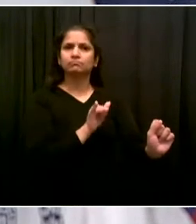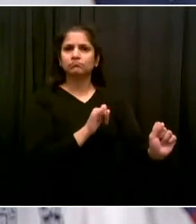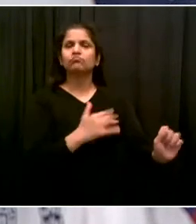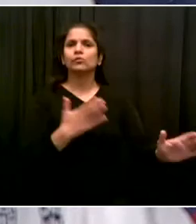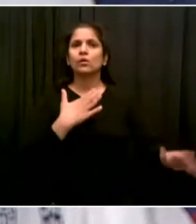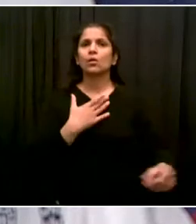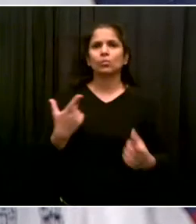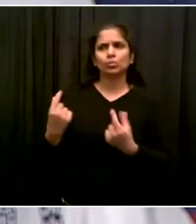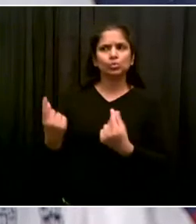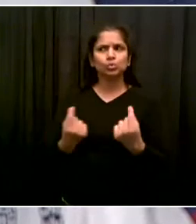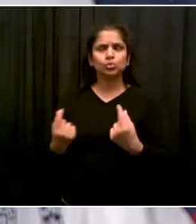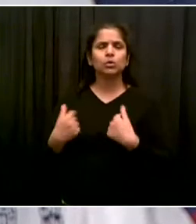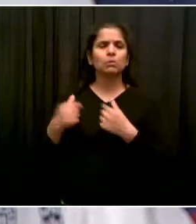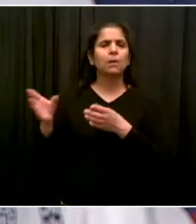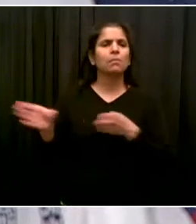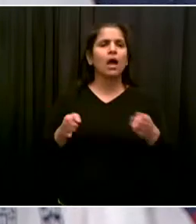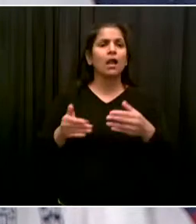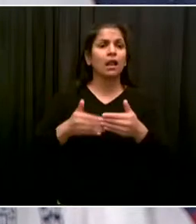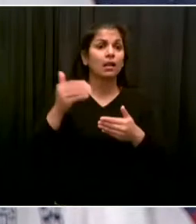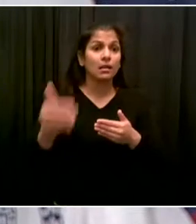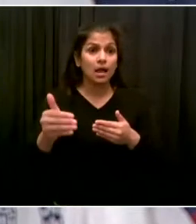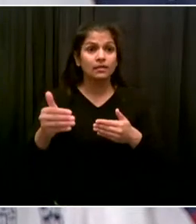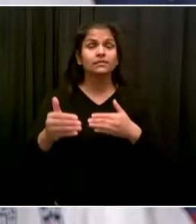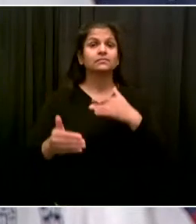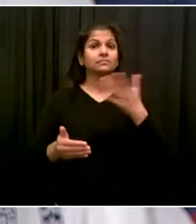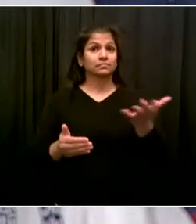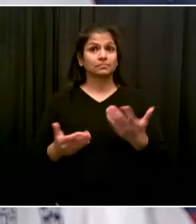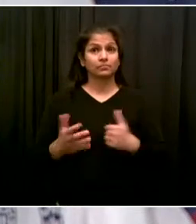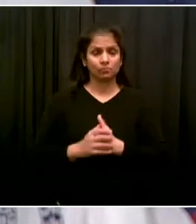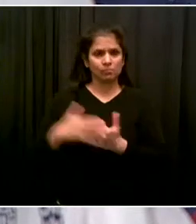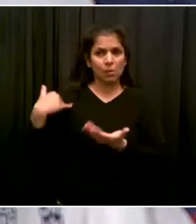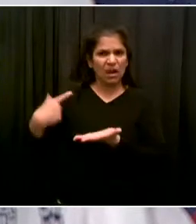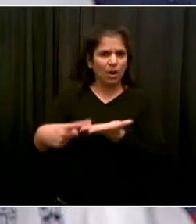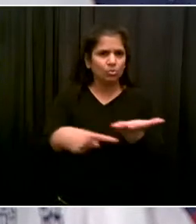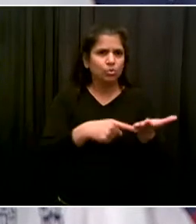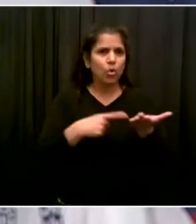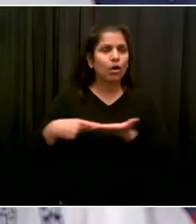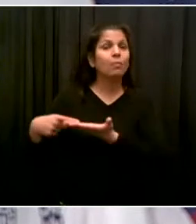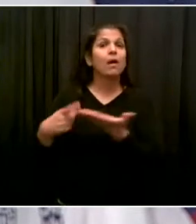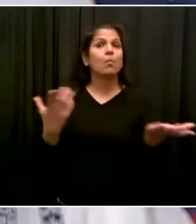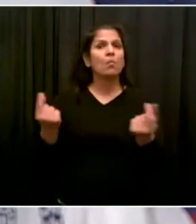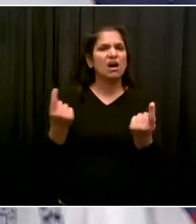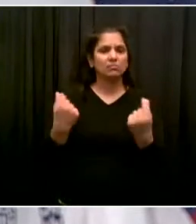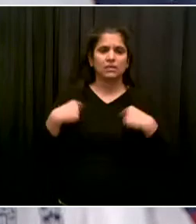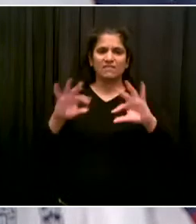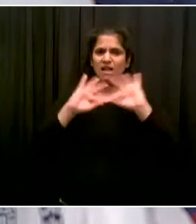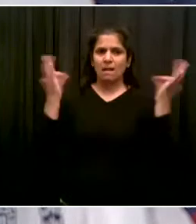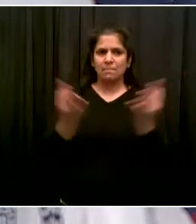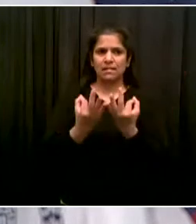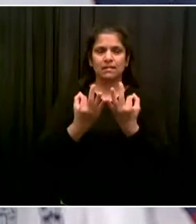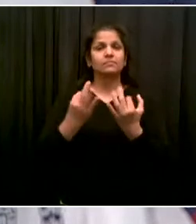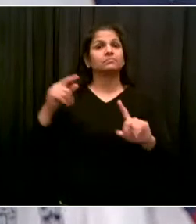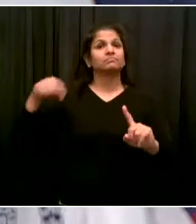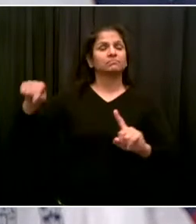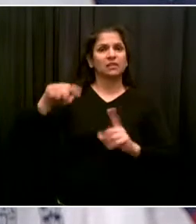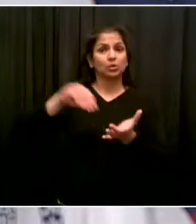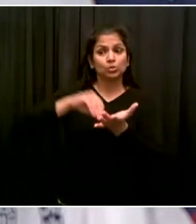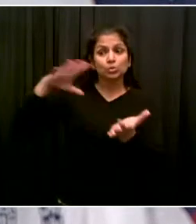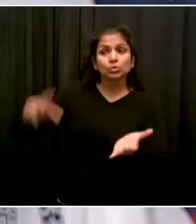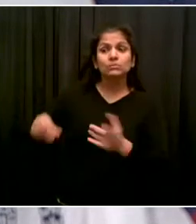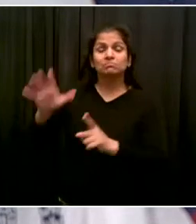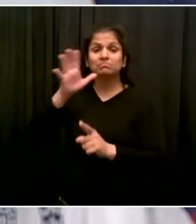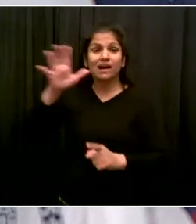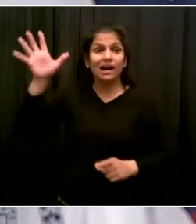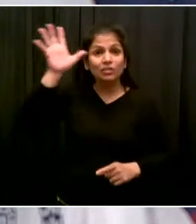heard from so many parents and so many kids that they've been through so much difficulty and they need every kind of help we can give